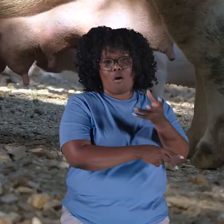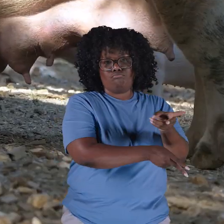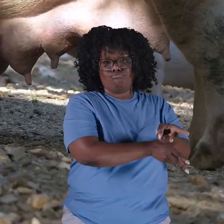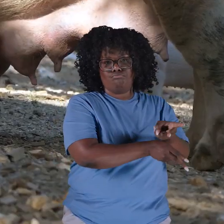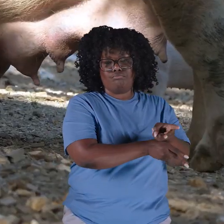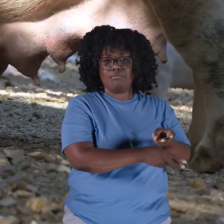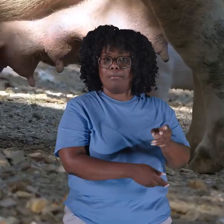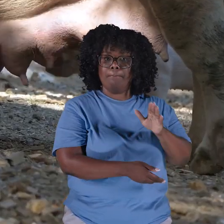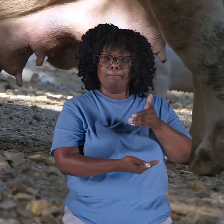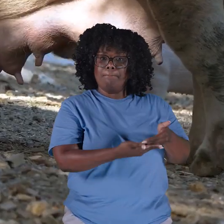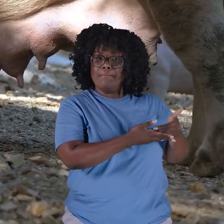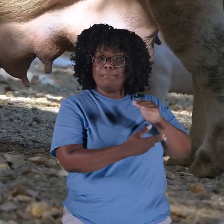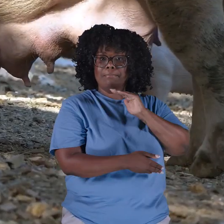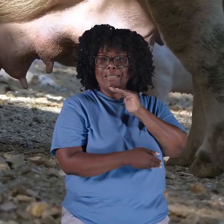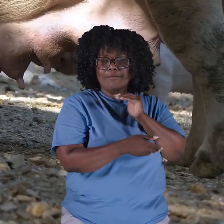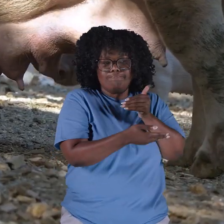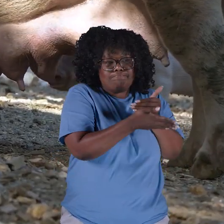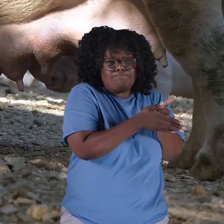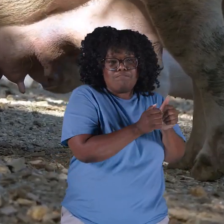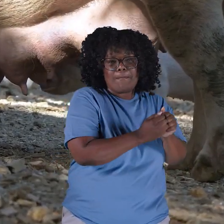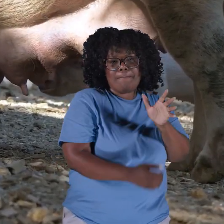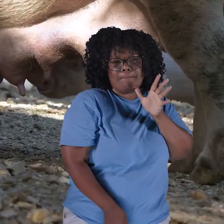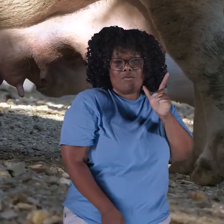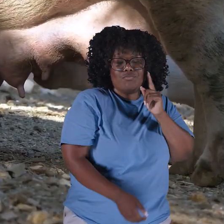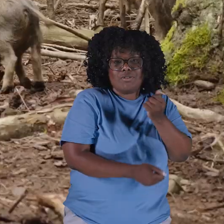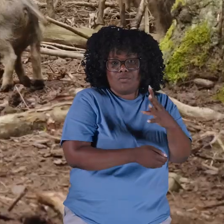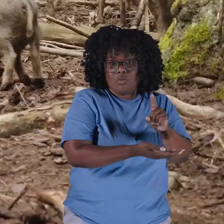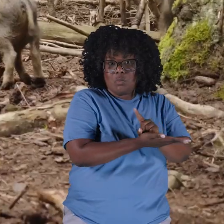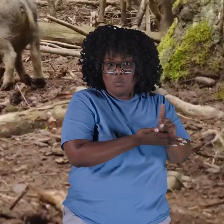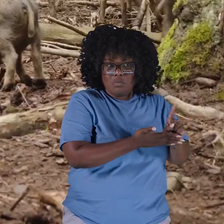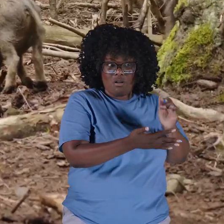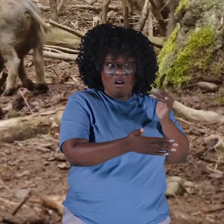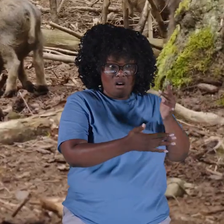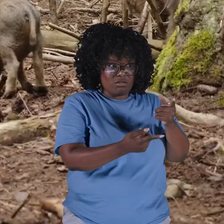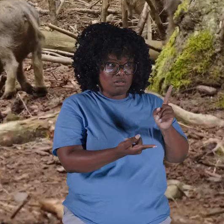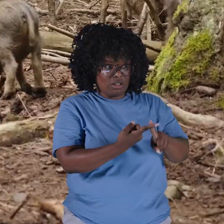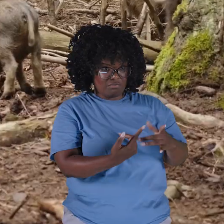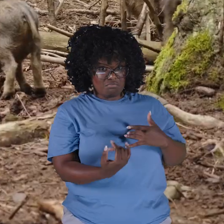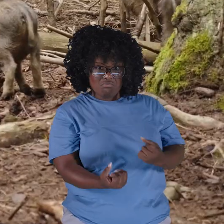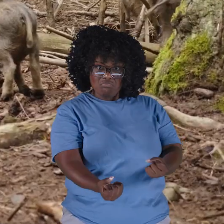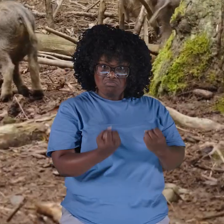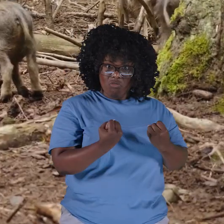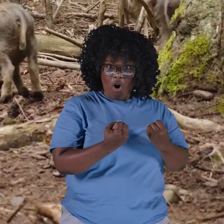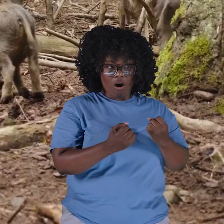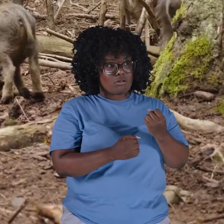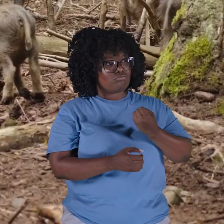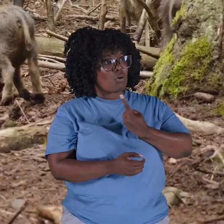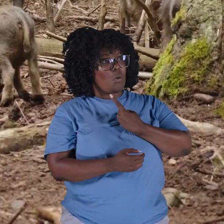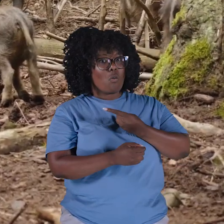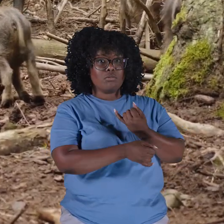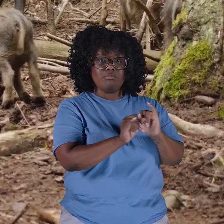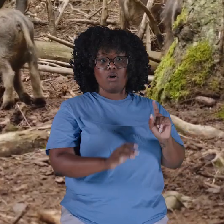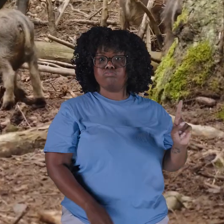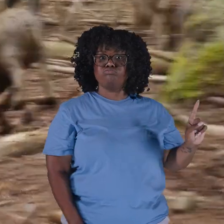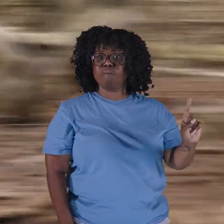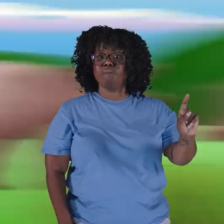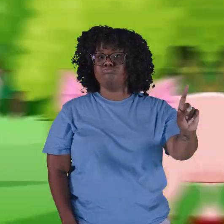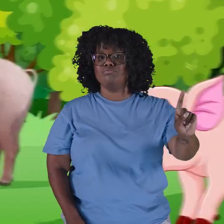Piglets stay close to their mothers for several weeks until they are strong enough to explore independently.